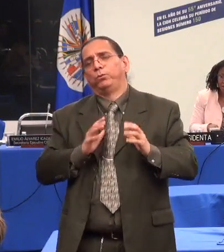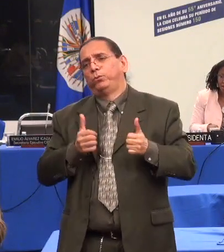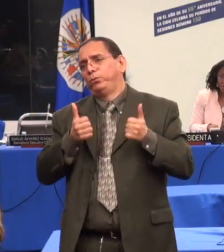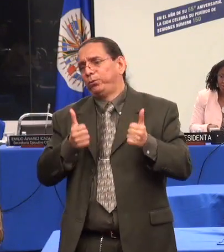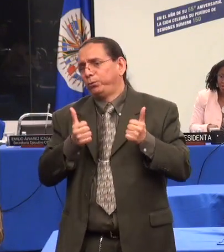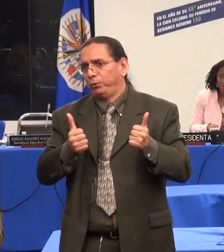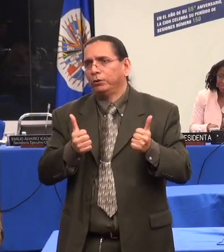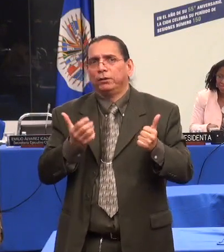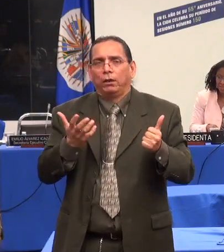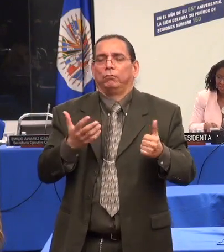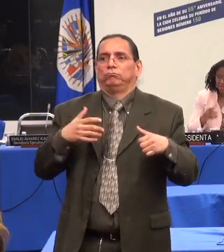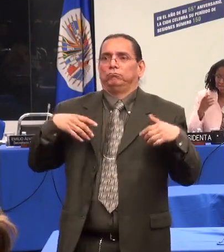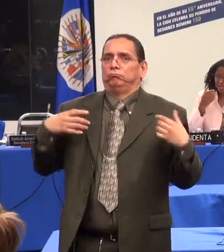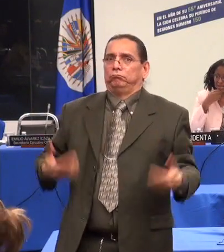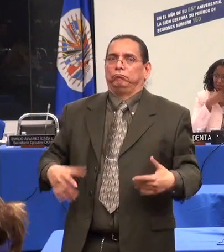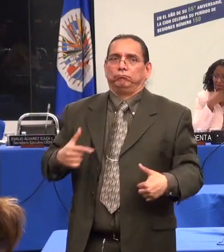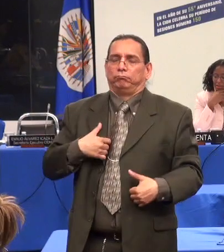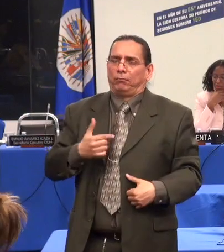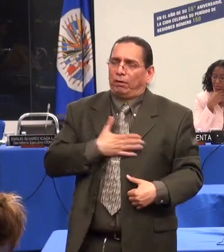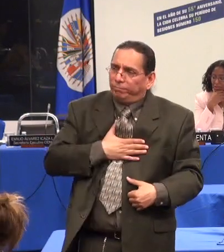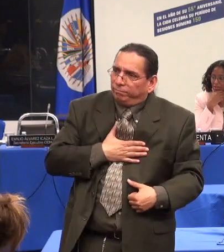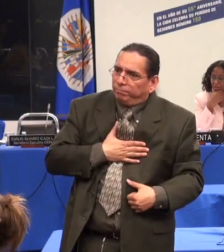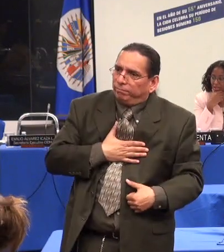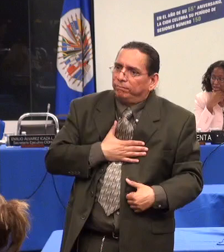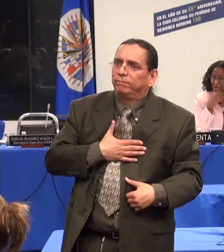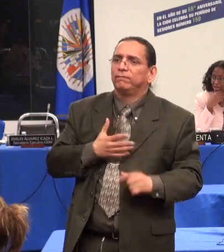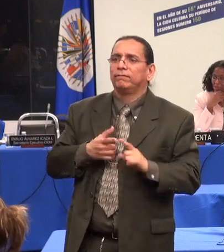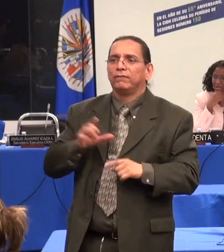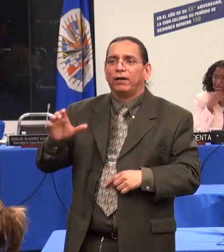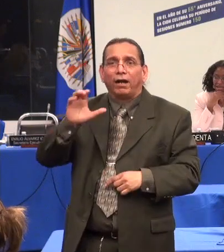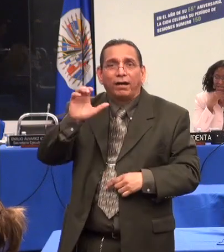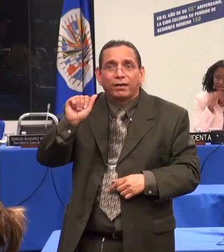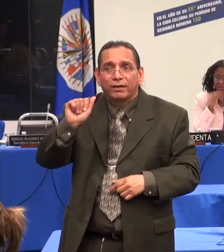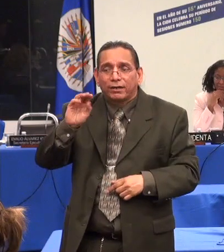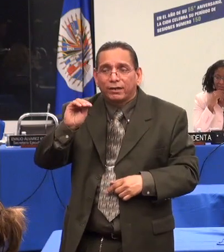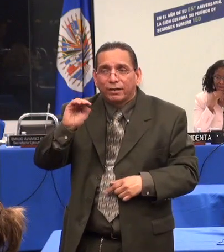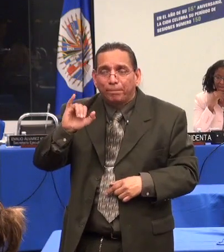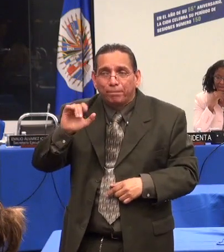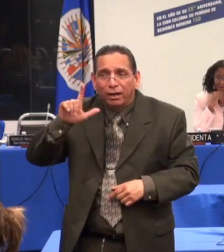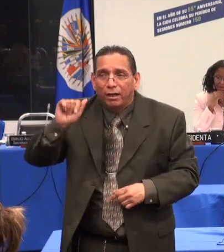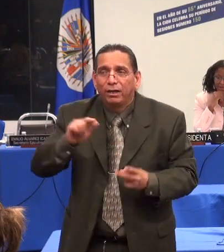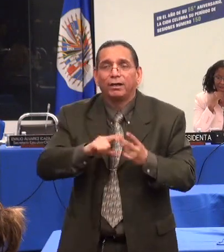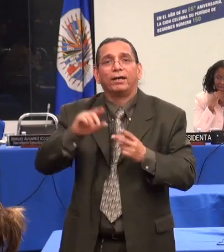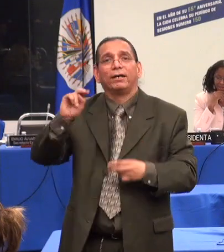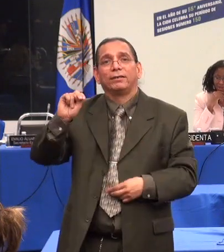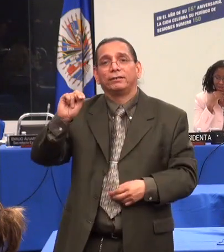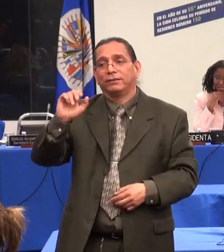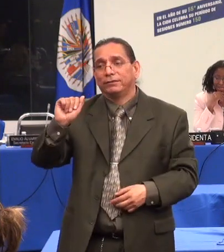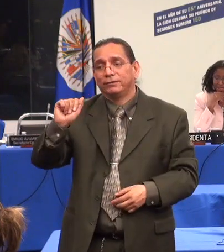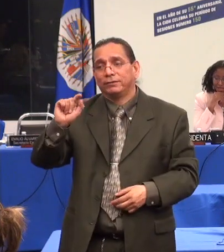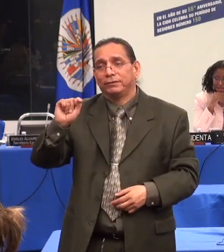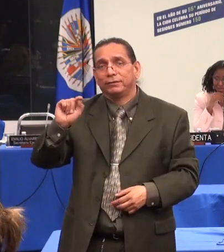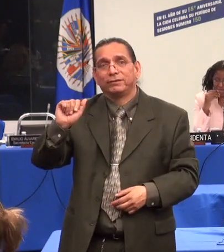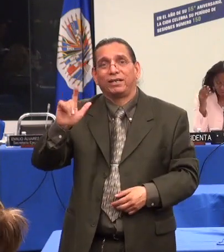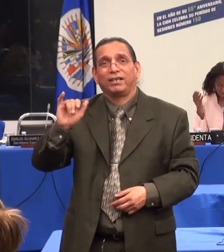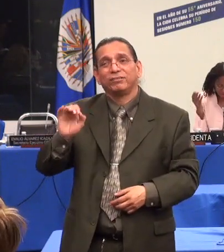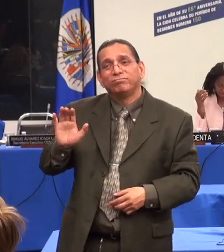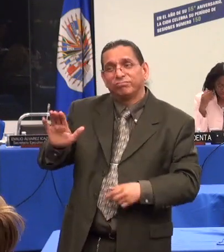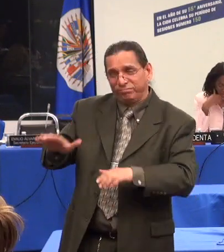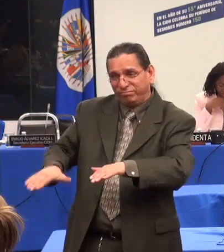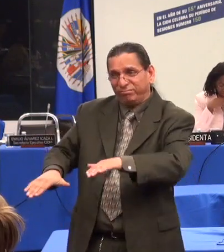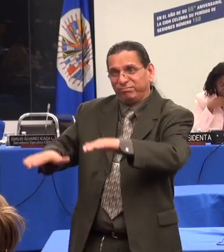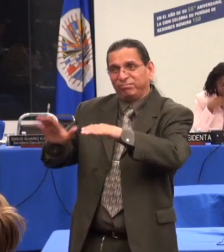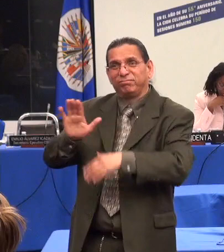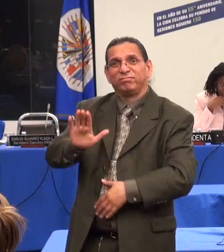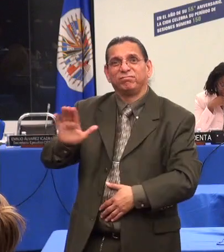of Natalia and Camila and I certainly as you